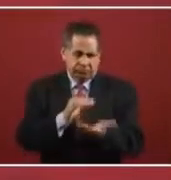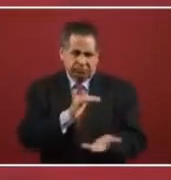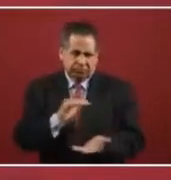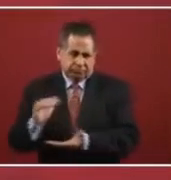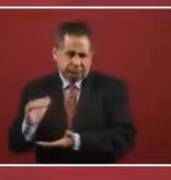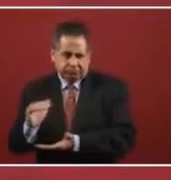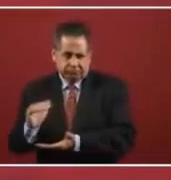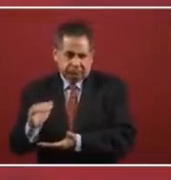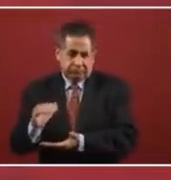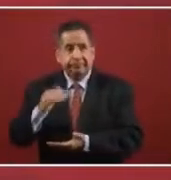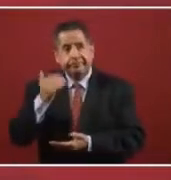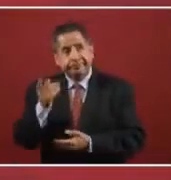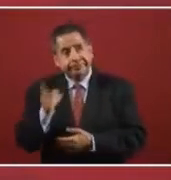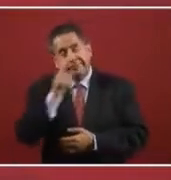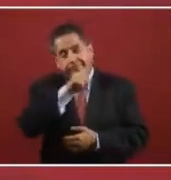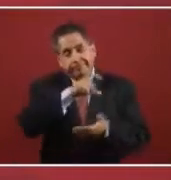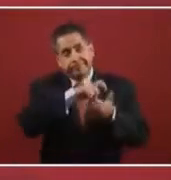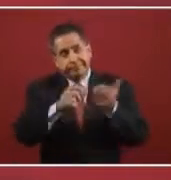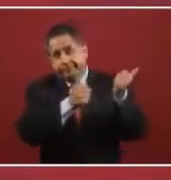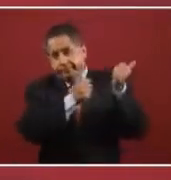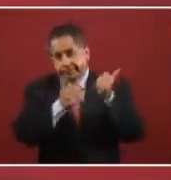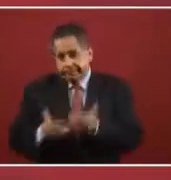200,000 barrels and buying